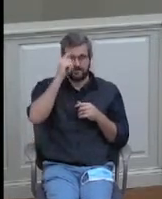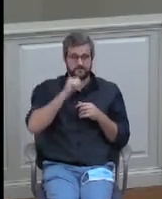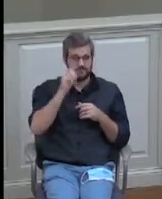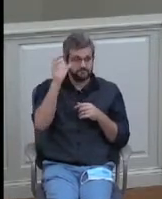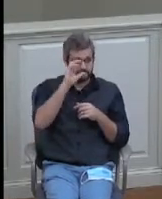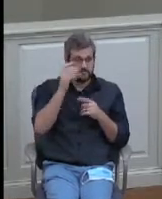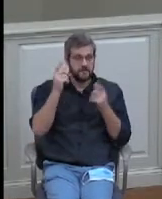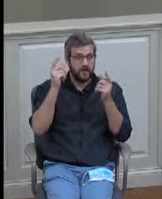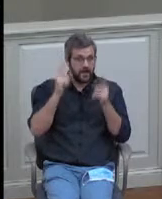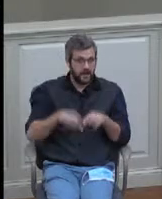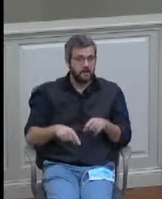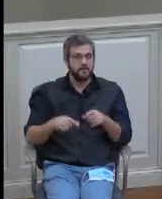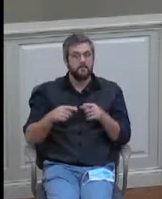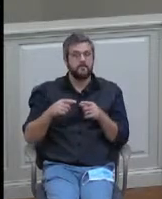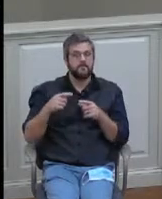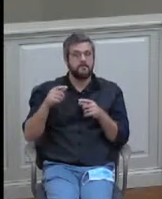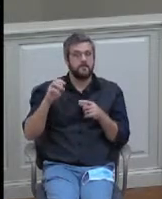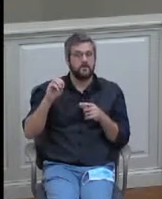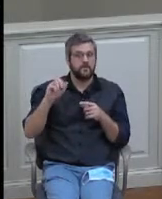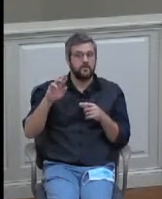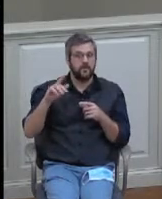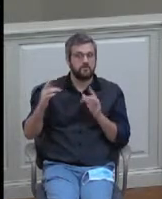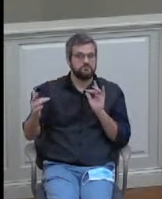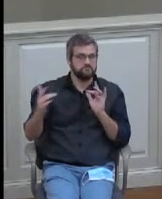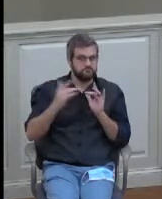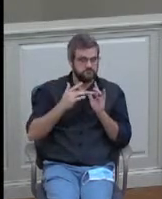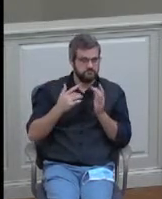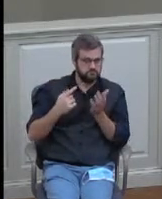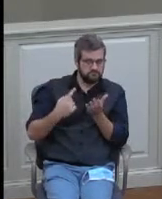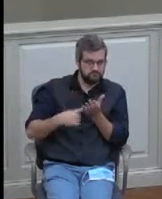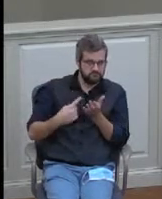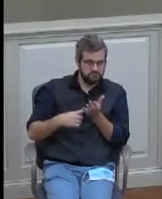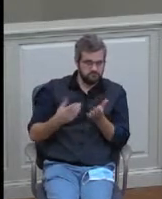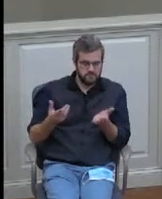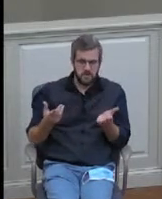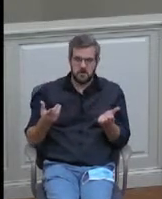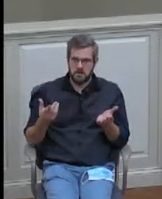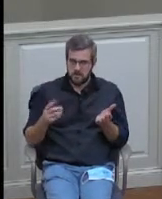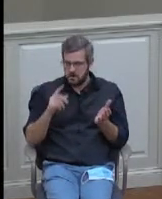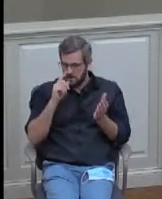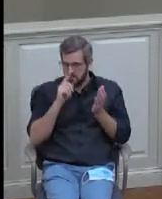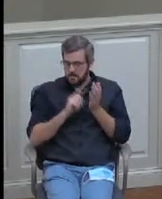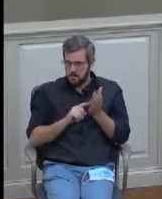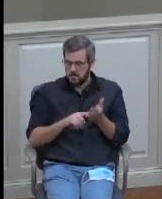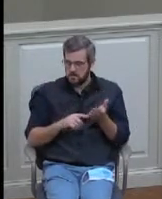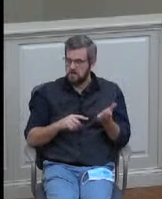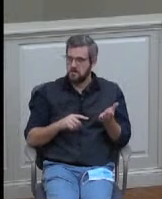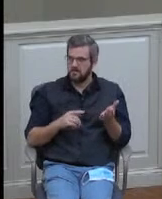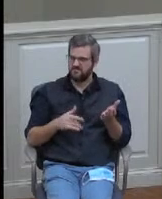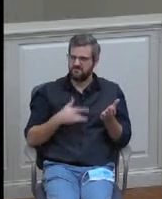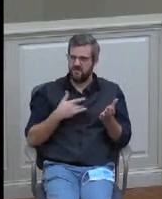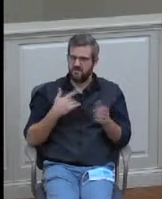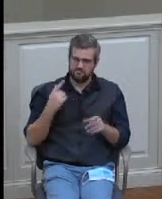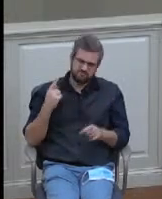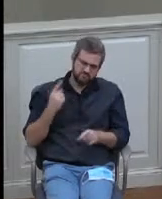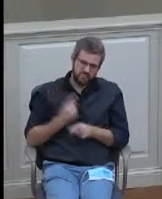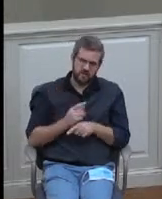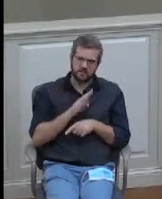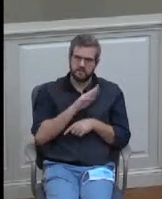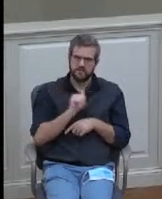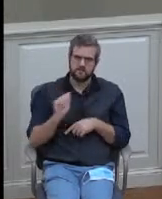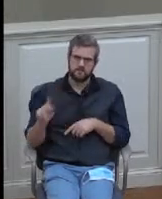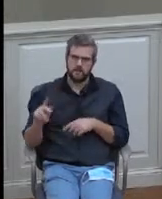once I got contacted and talked about it and we looked into it, it just seems right to come back now.